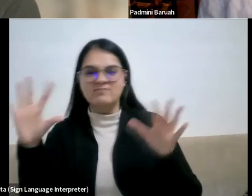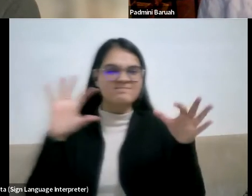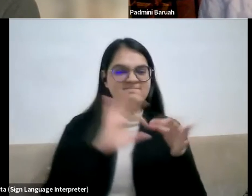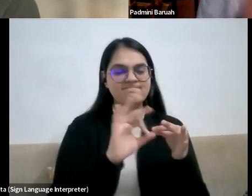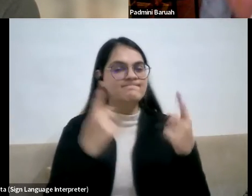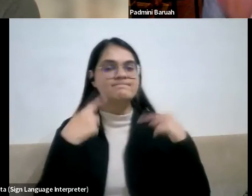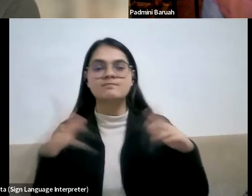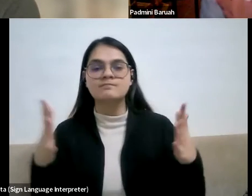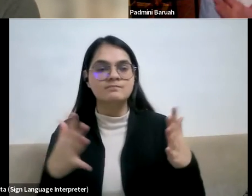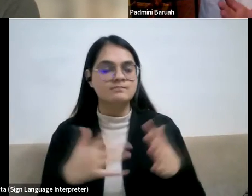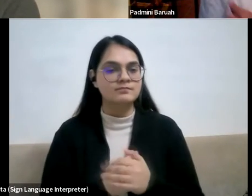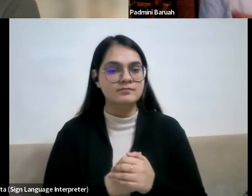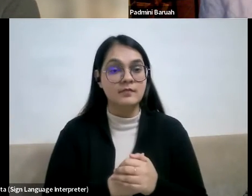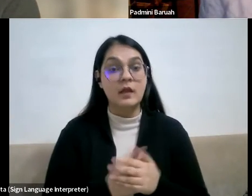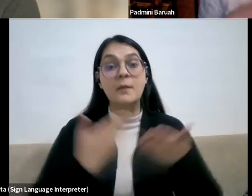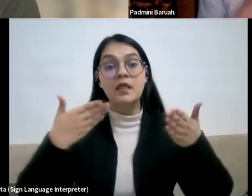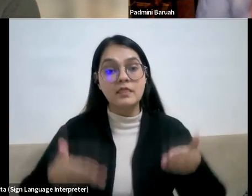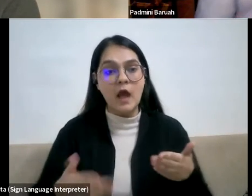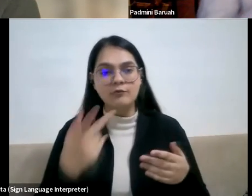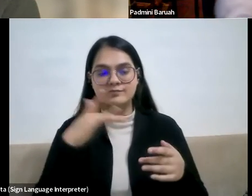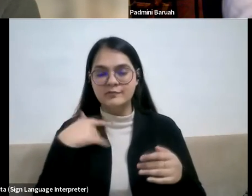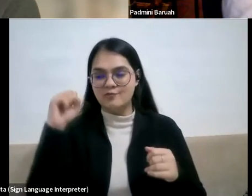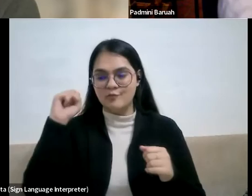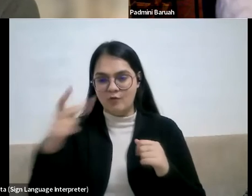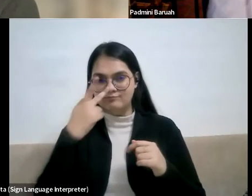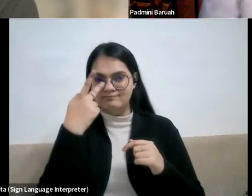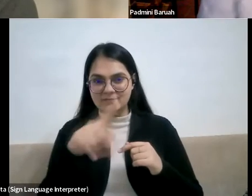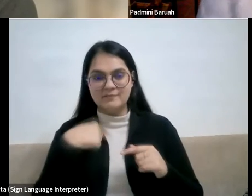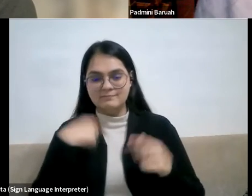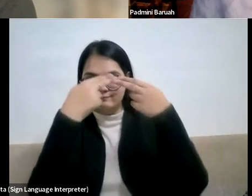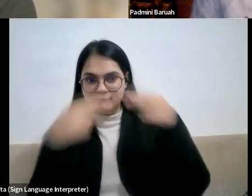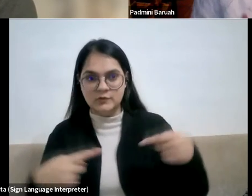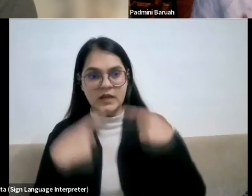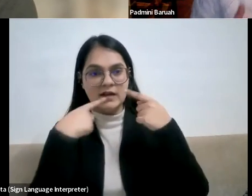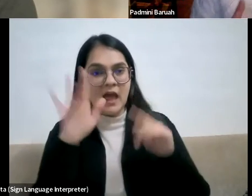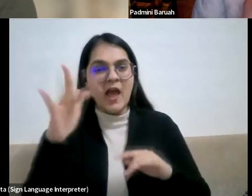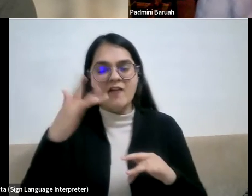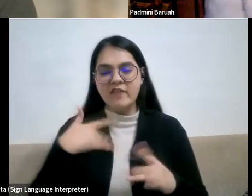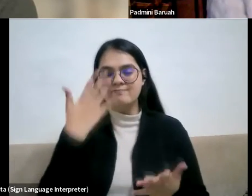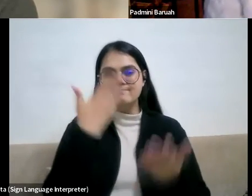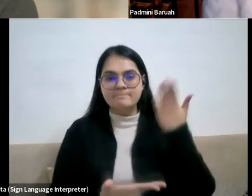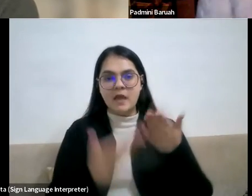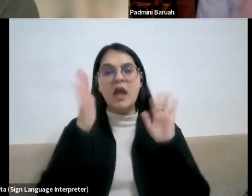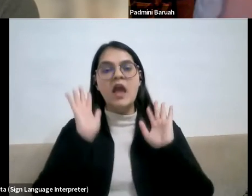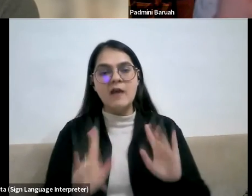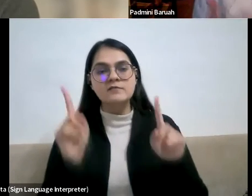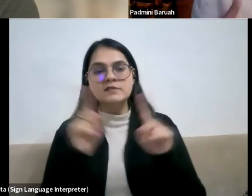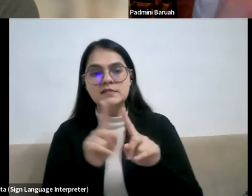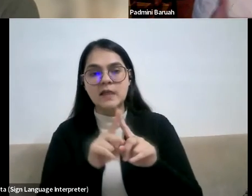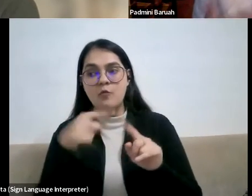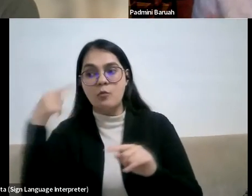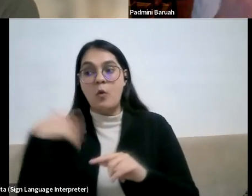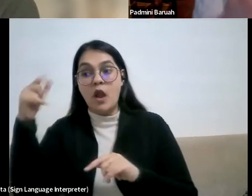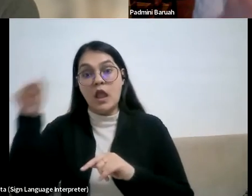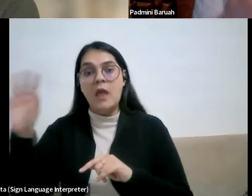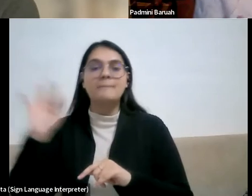this. So with that background, you can imagine that there's already an existing bias, and that bias kind of